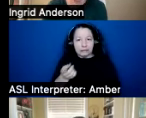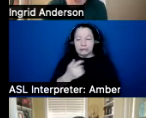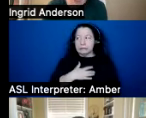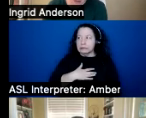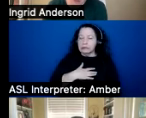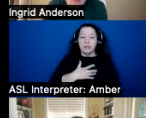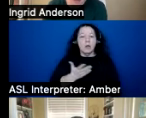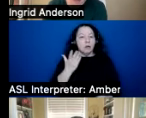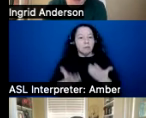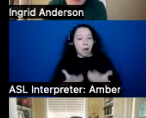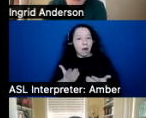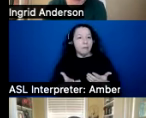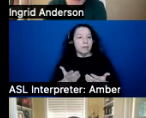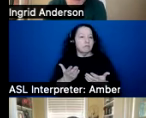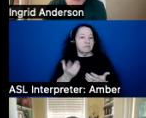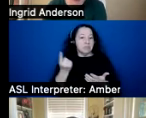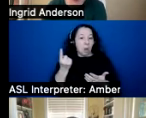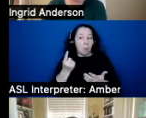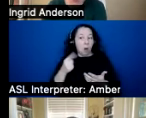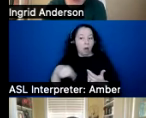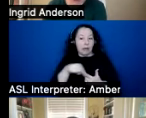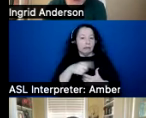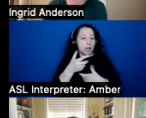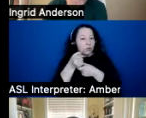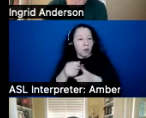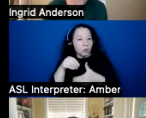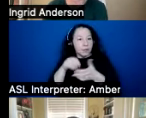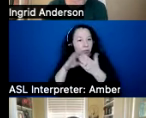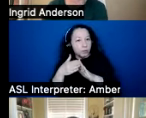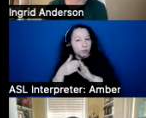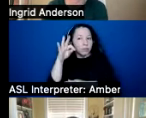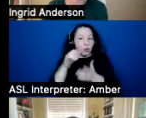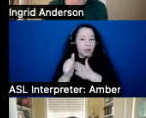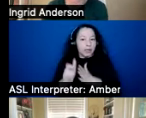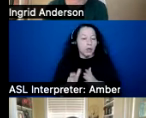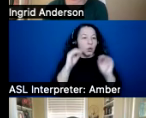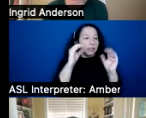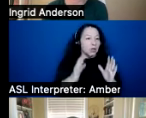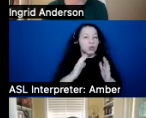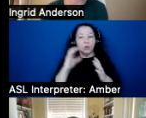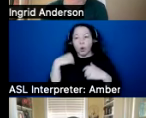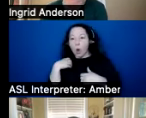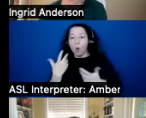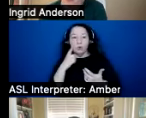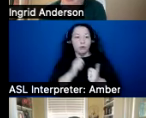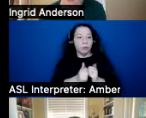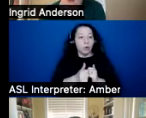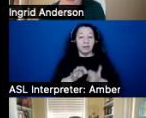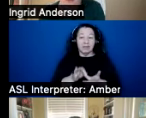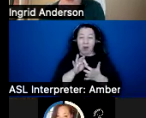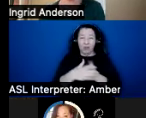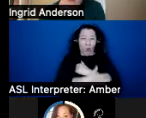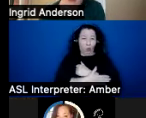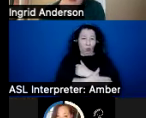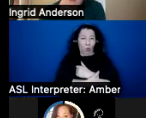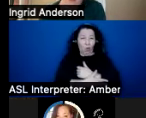might be a trusted community member, a spiritual leader, a teacher, or a coach. And especially in our more rural communities where a lot of